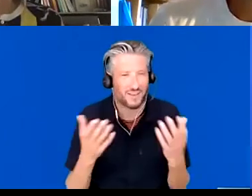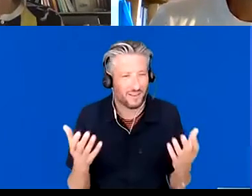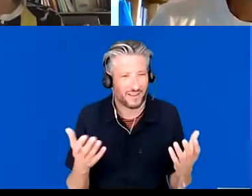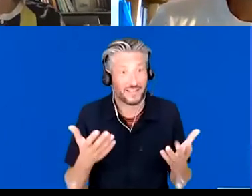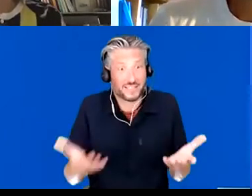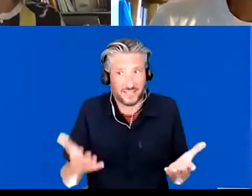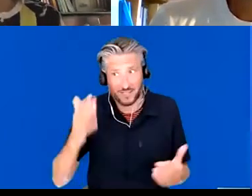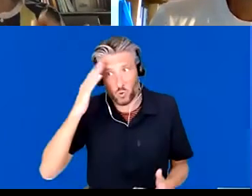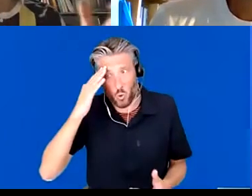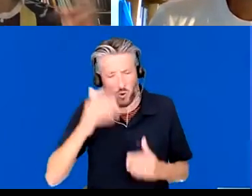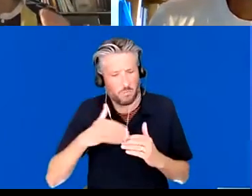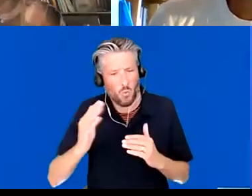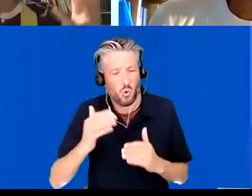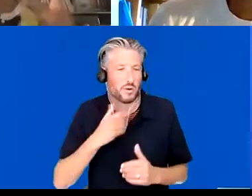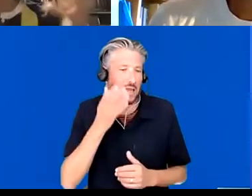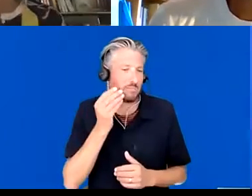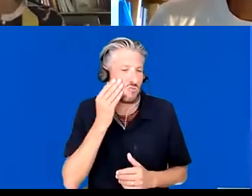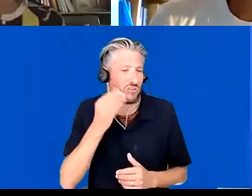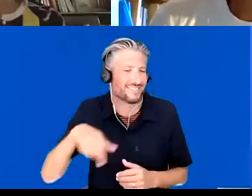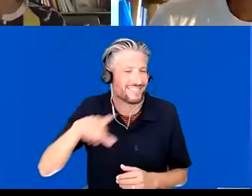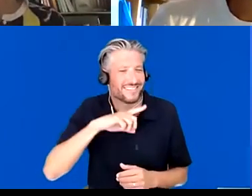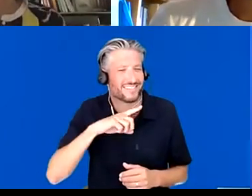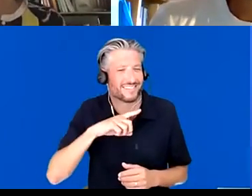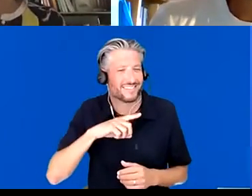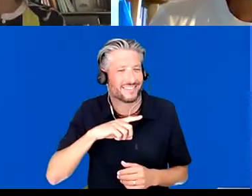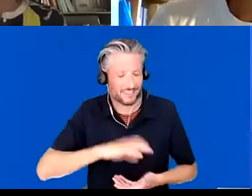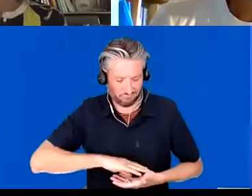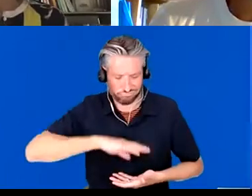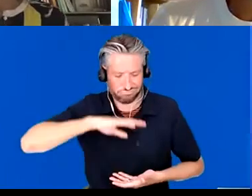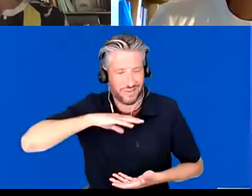now, and that's rapid. It's just, I mean, May is not that long ago.